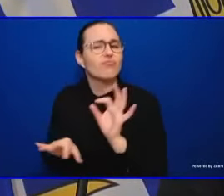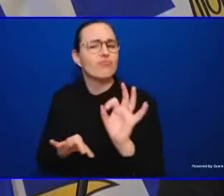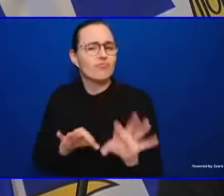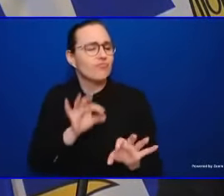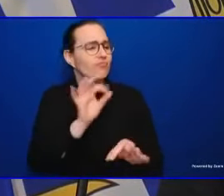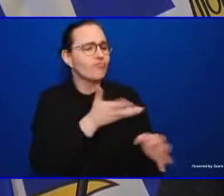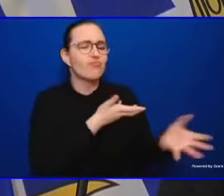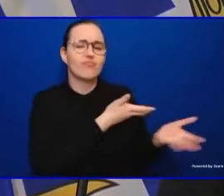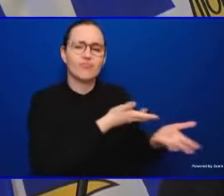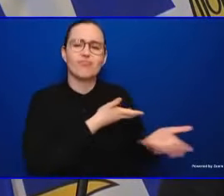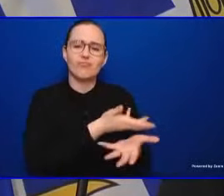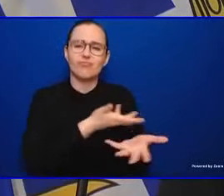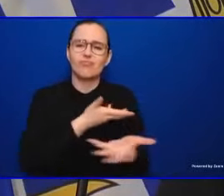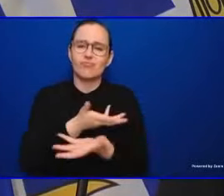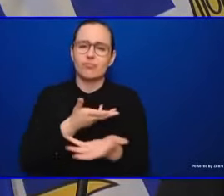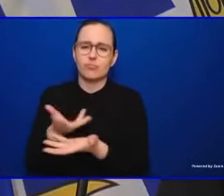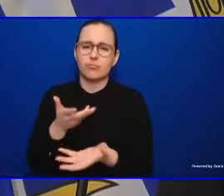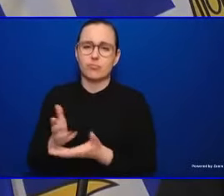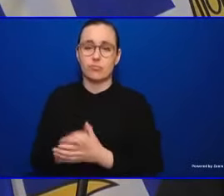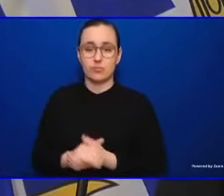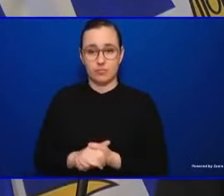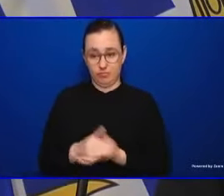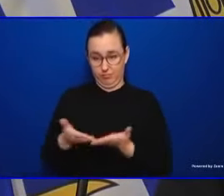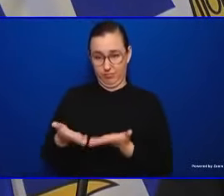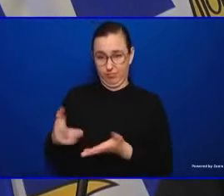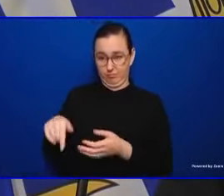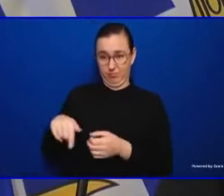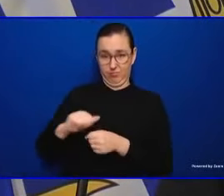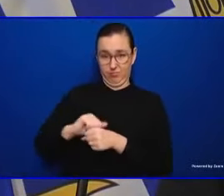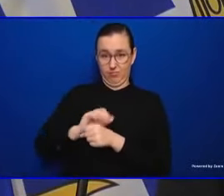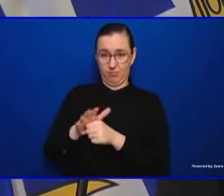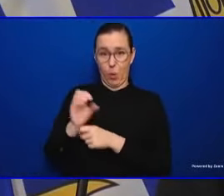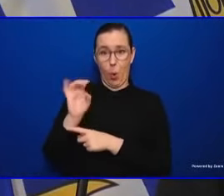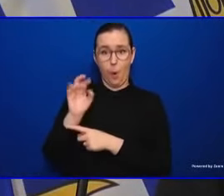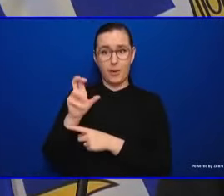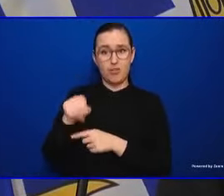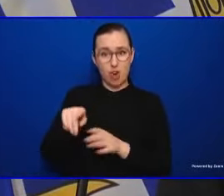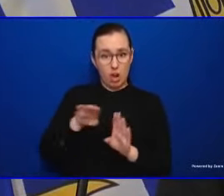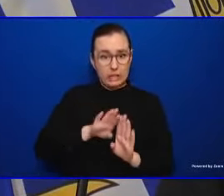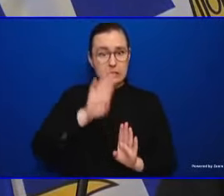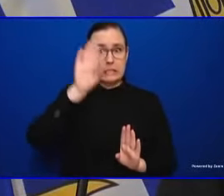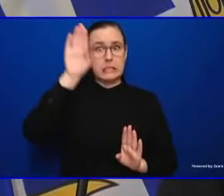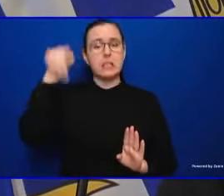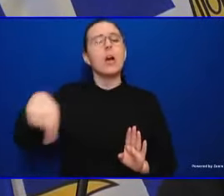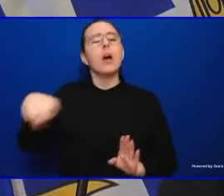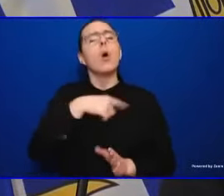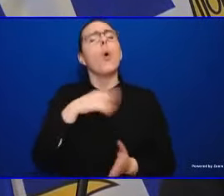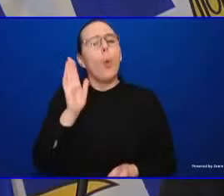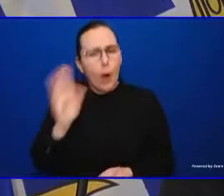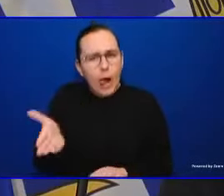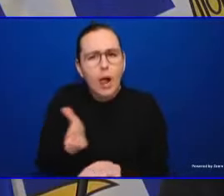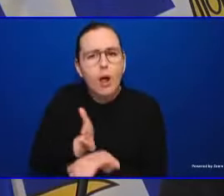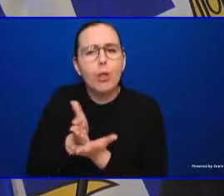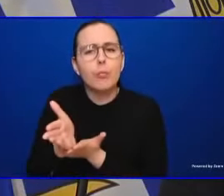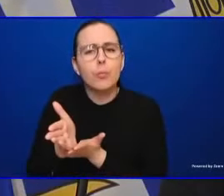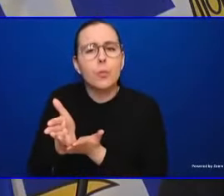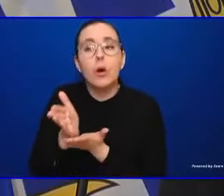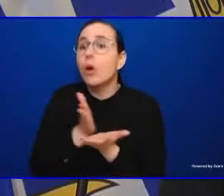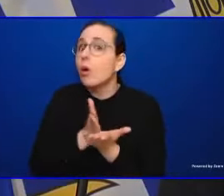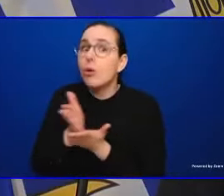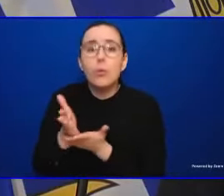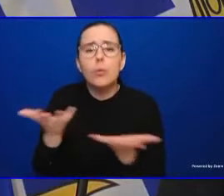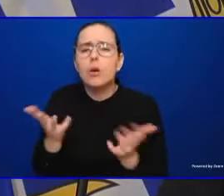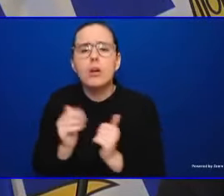this pandemic, and we'll do it together, and we'll do it as we always have, by being kind and being